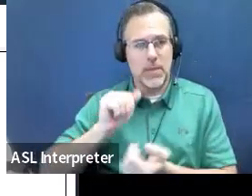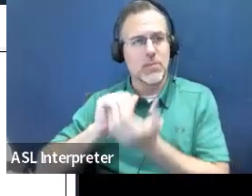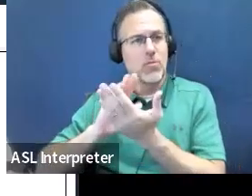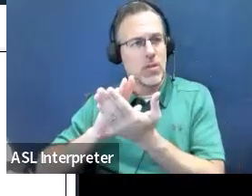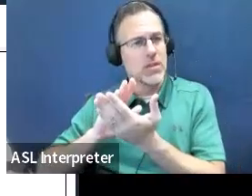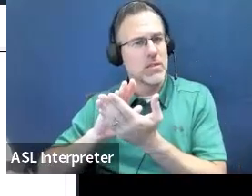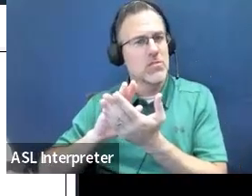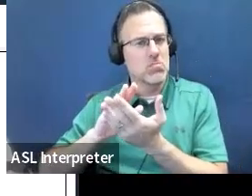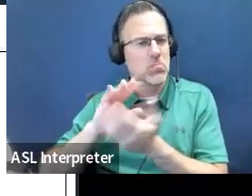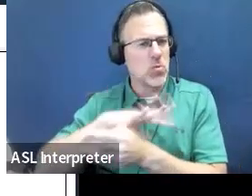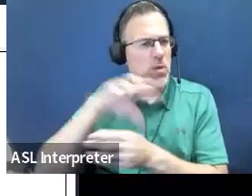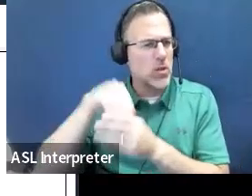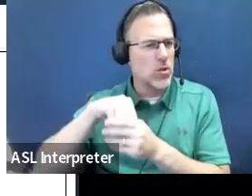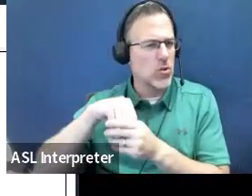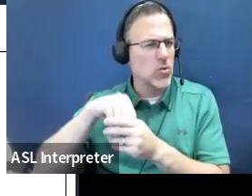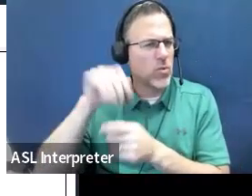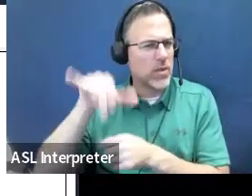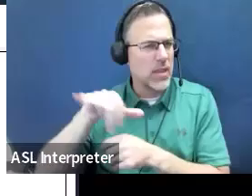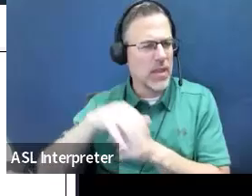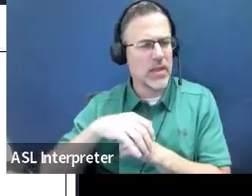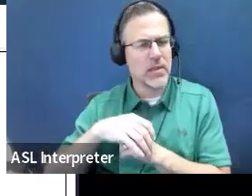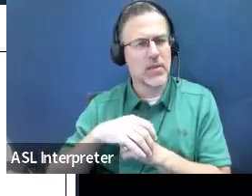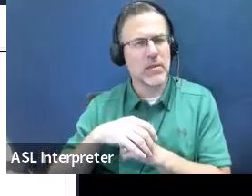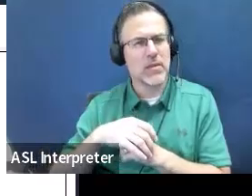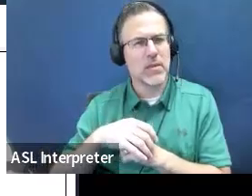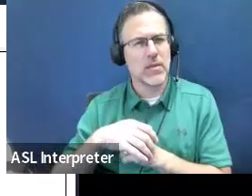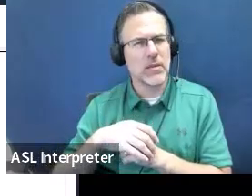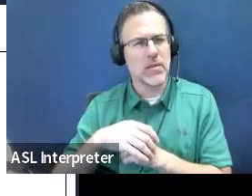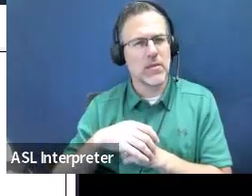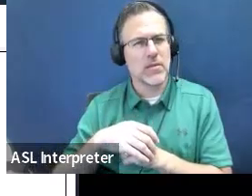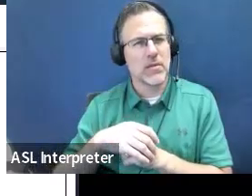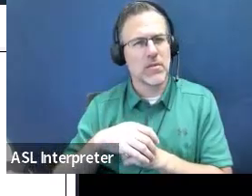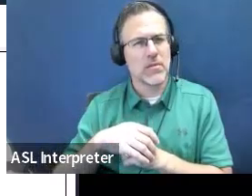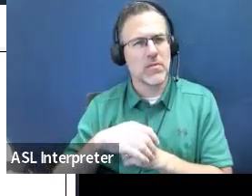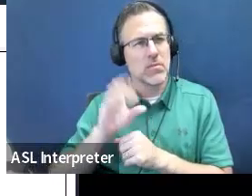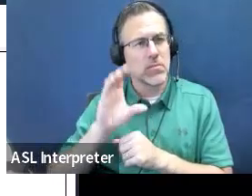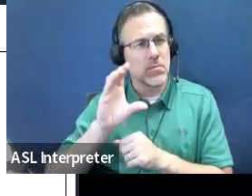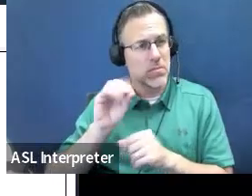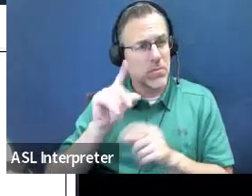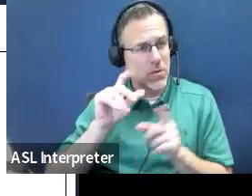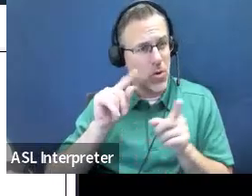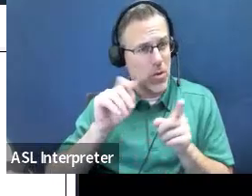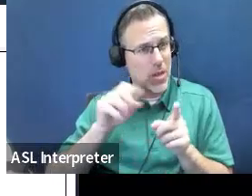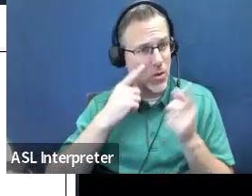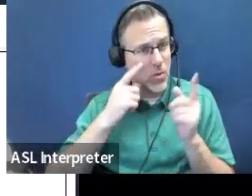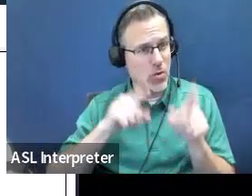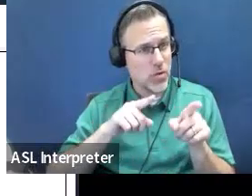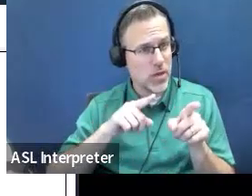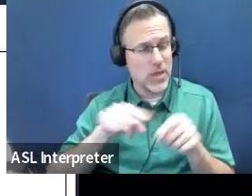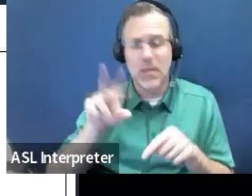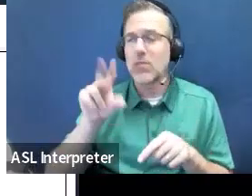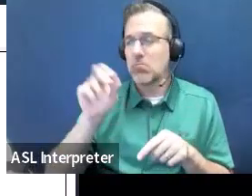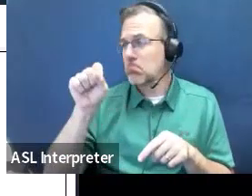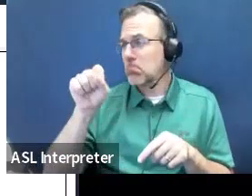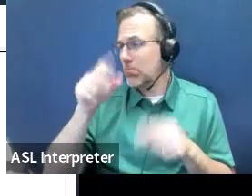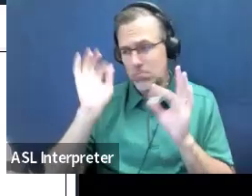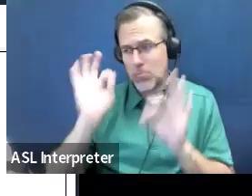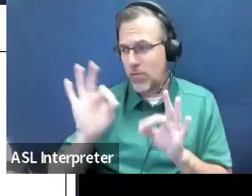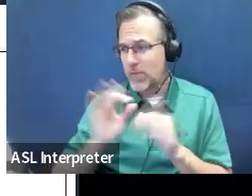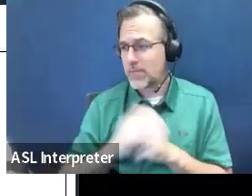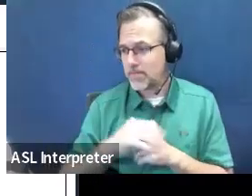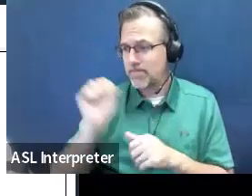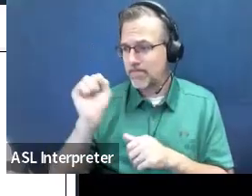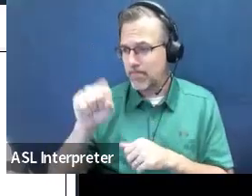that. Colette, do Okay. you have a different view? Nope. Nope, I think that's perfect. Okay.